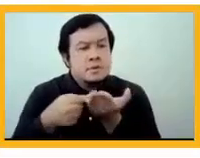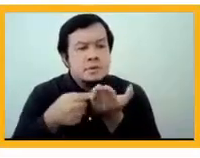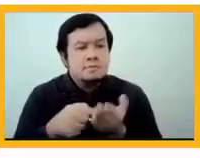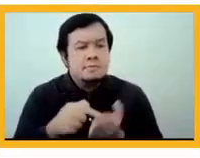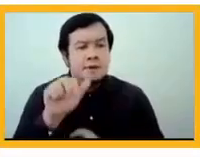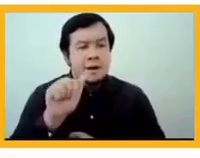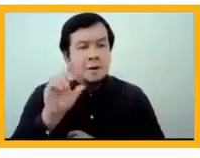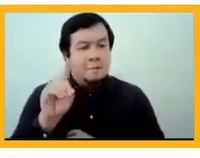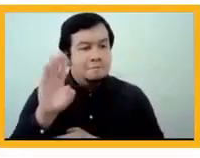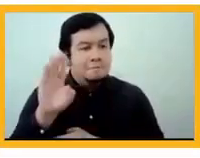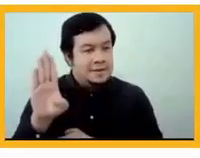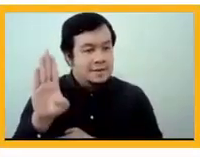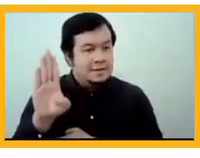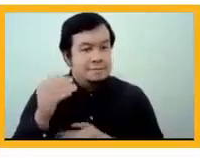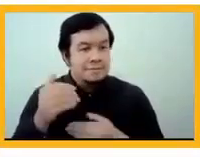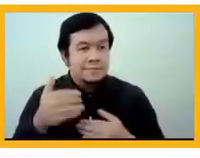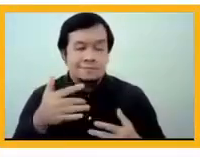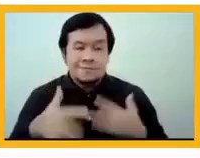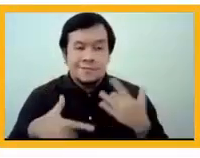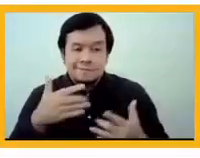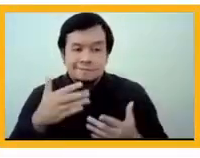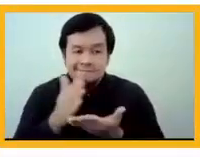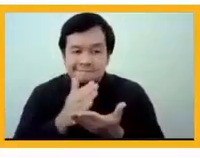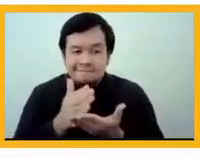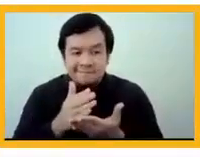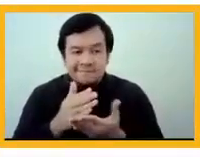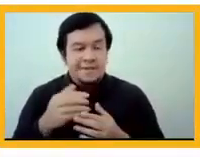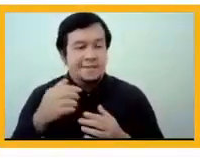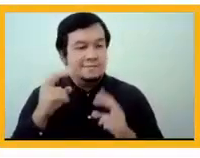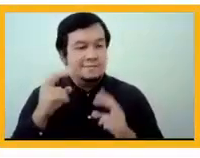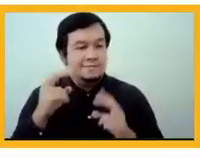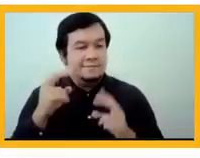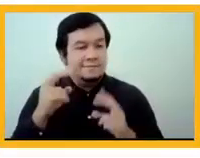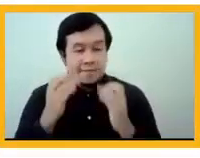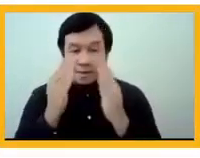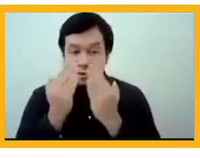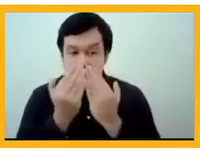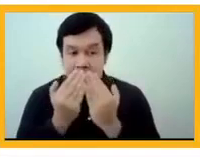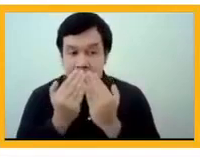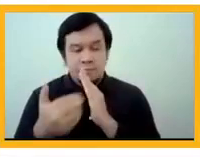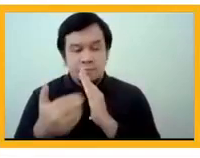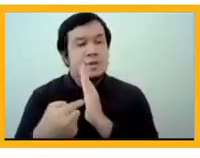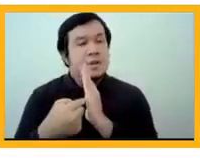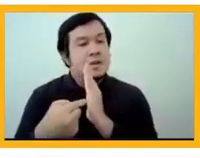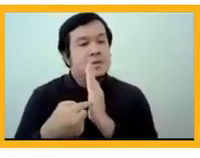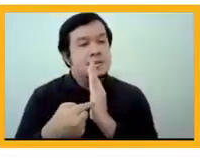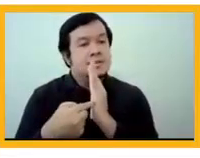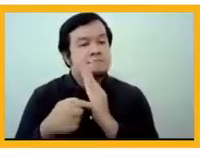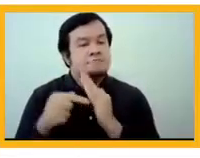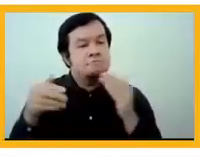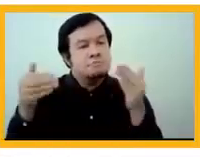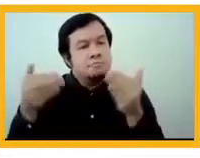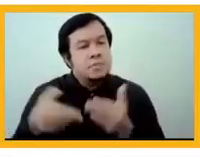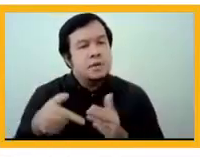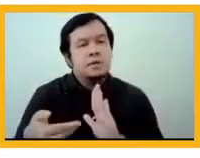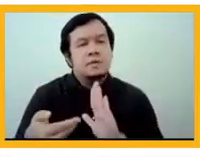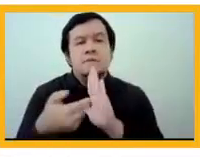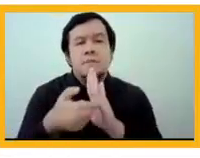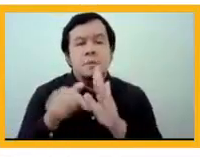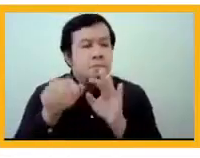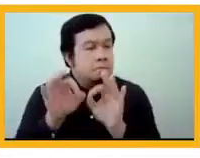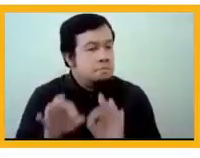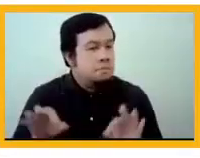session on education technology is the importance of evidence in making effective policy in this very